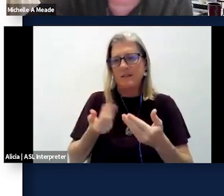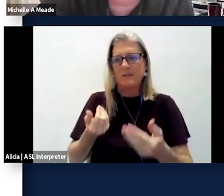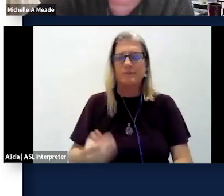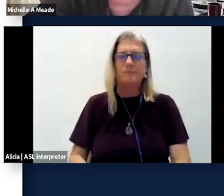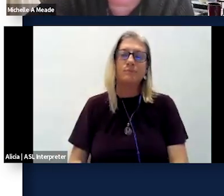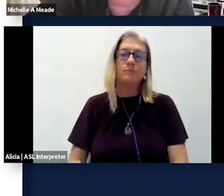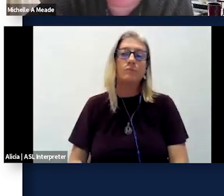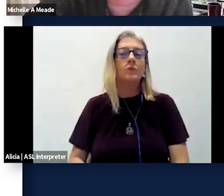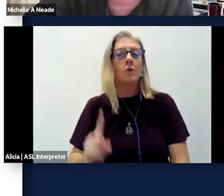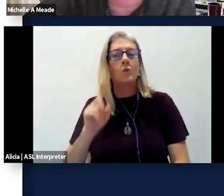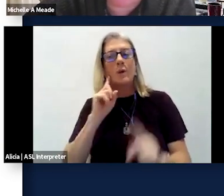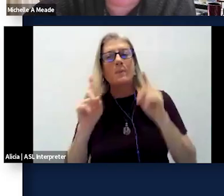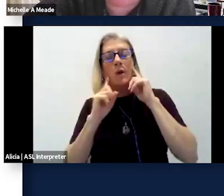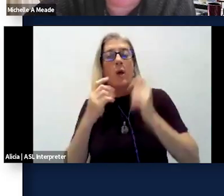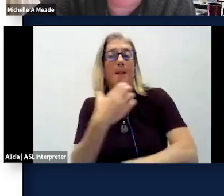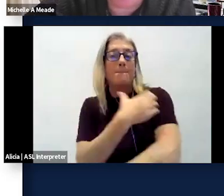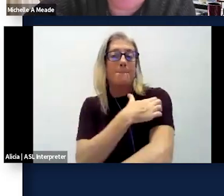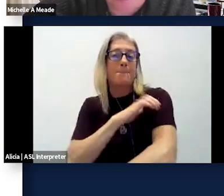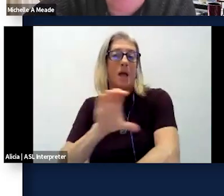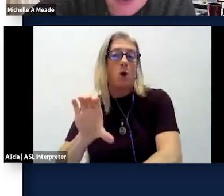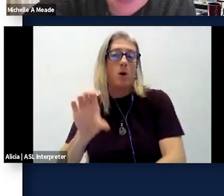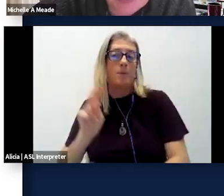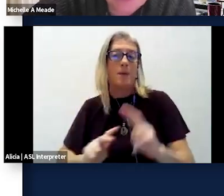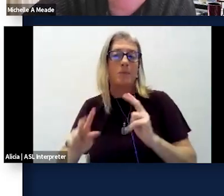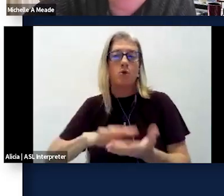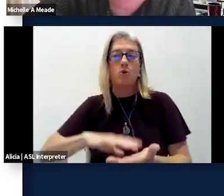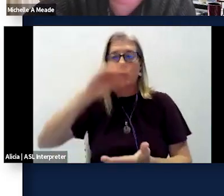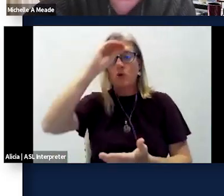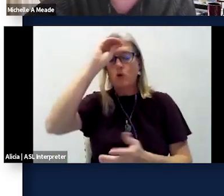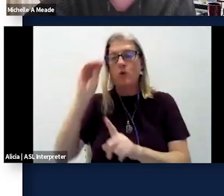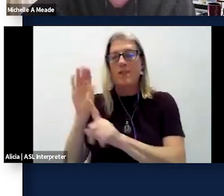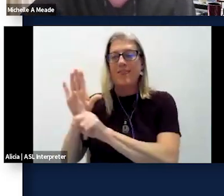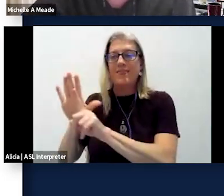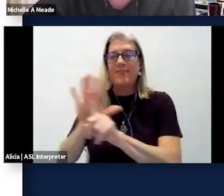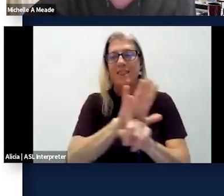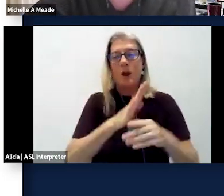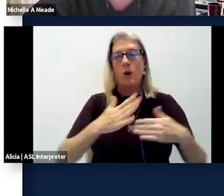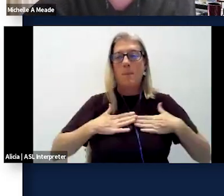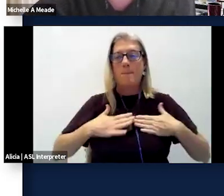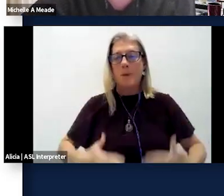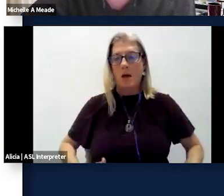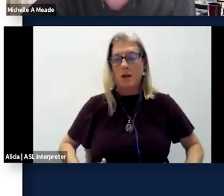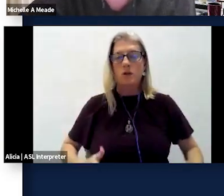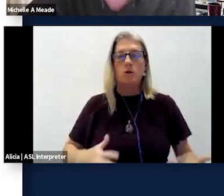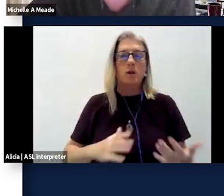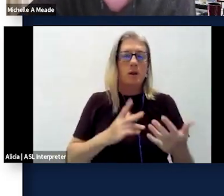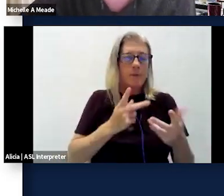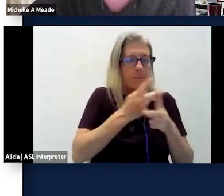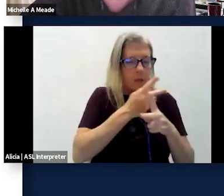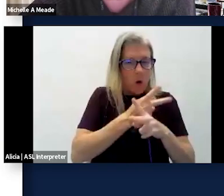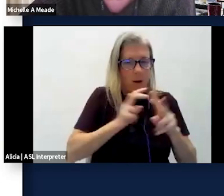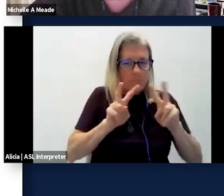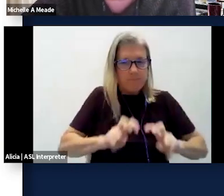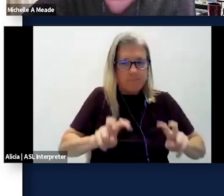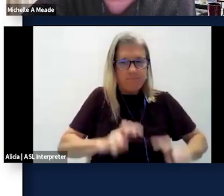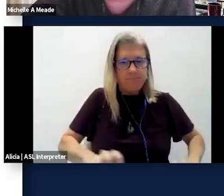So what I'm hearing is, once again, empowering people to learn their own bodies and really to track and work with their